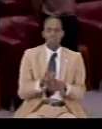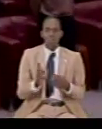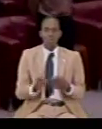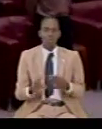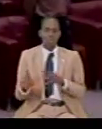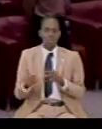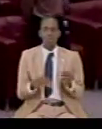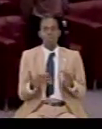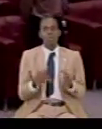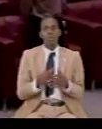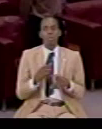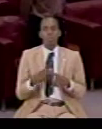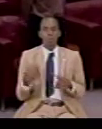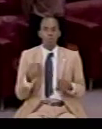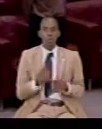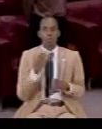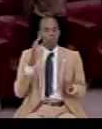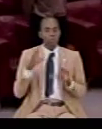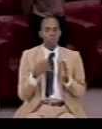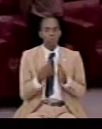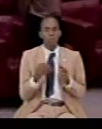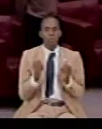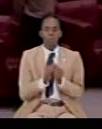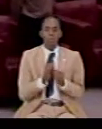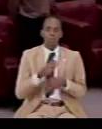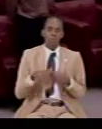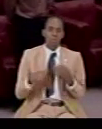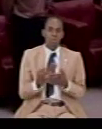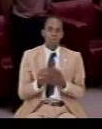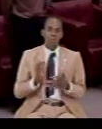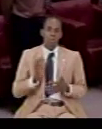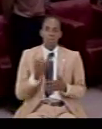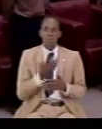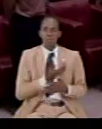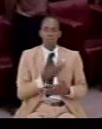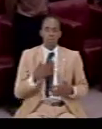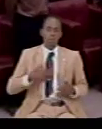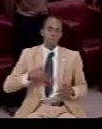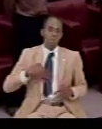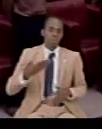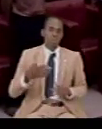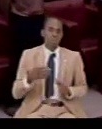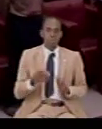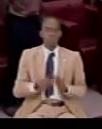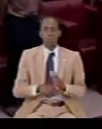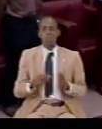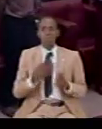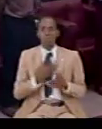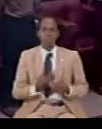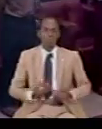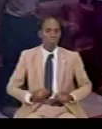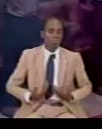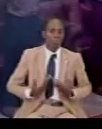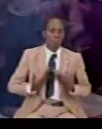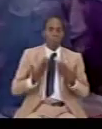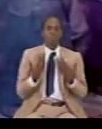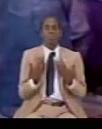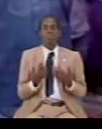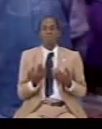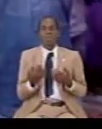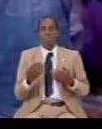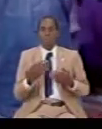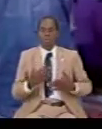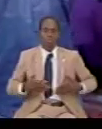with enthusiasm, so that our zeal will provoke others. Our zeal will also be a